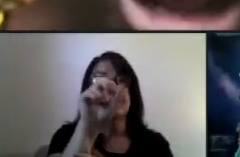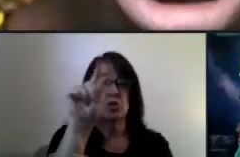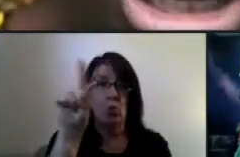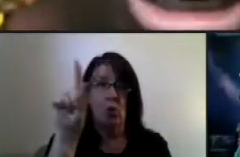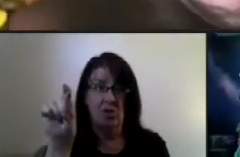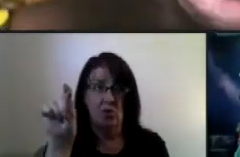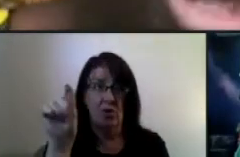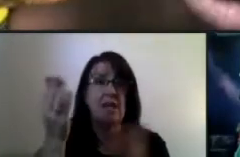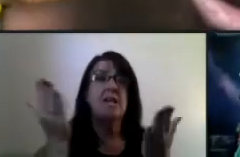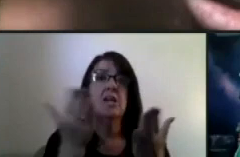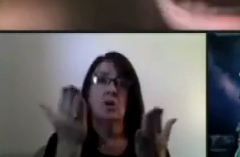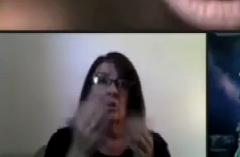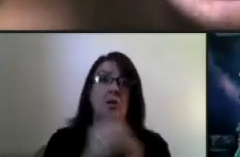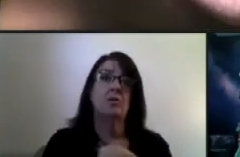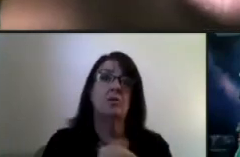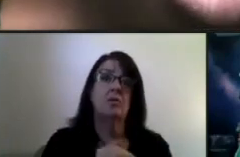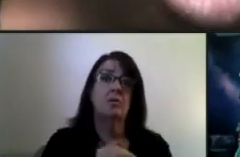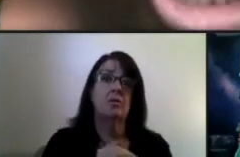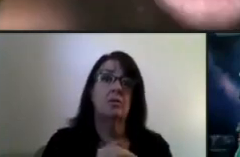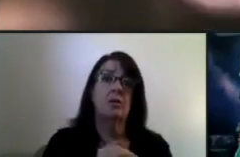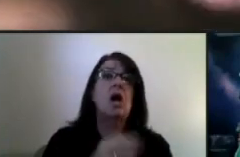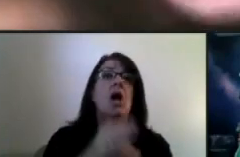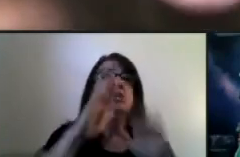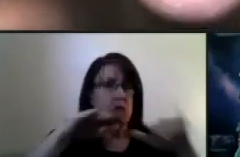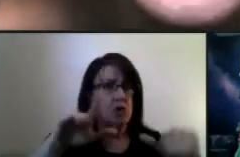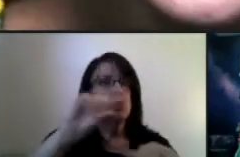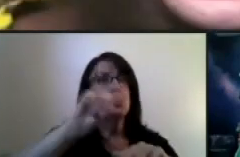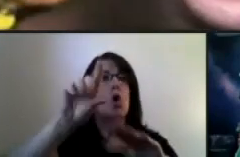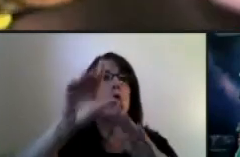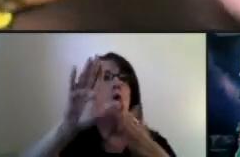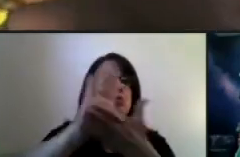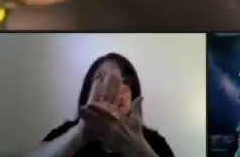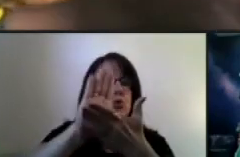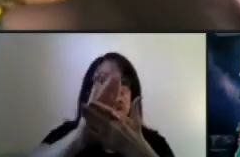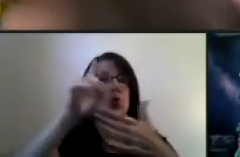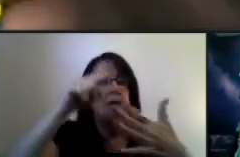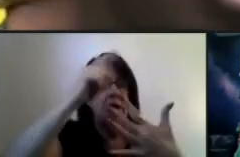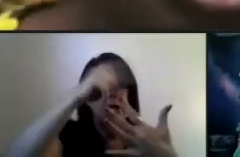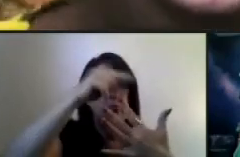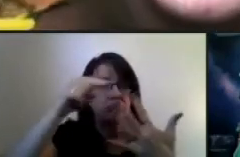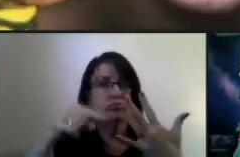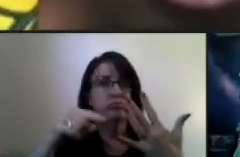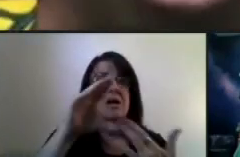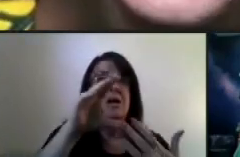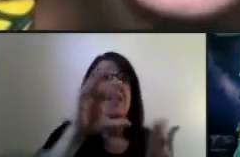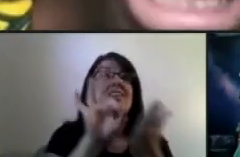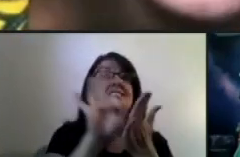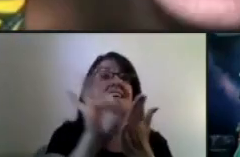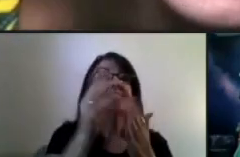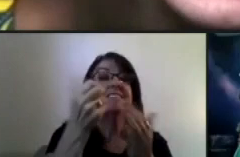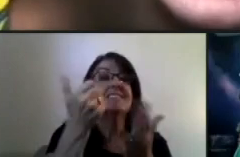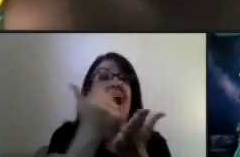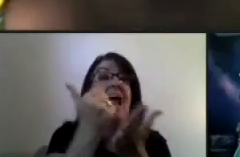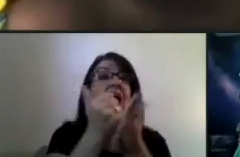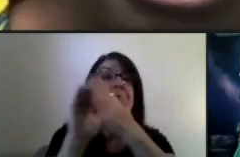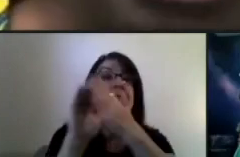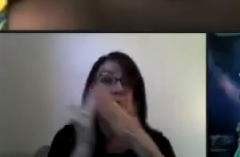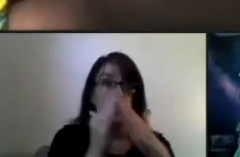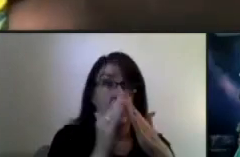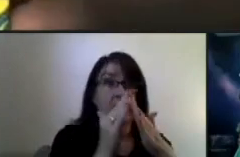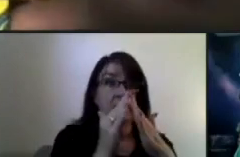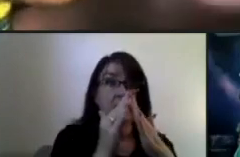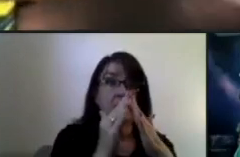here. Like you said, our children are going to school and we have to plan ahead. And the census help our communities do exactly that. So